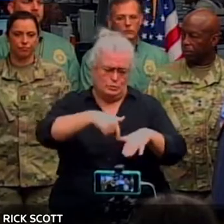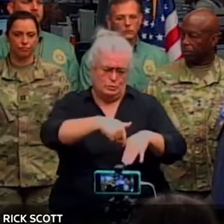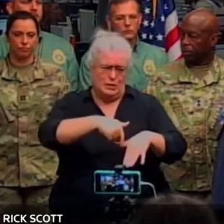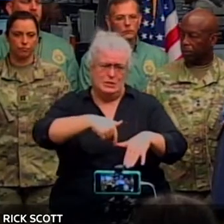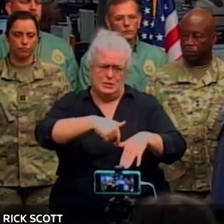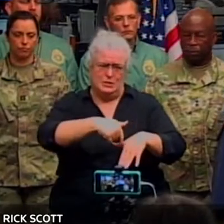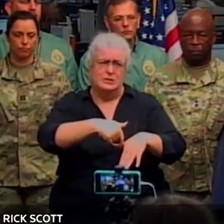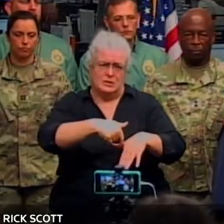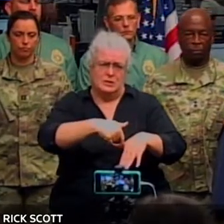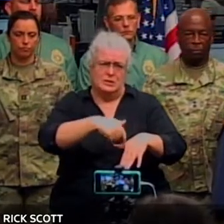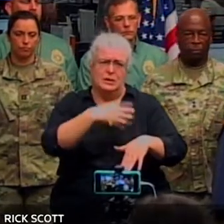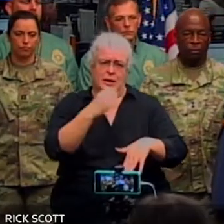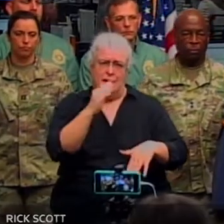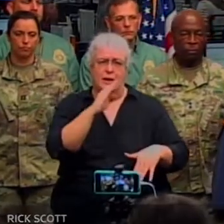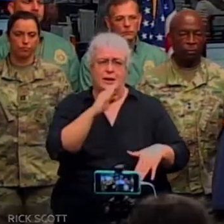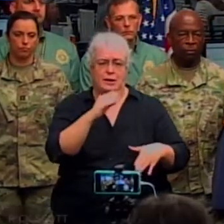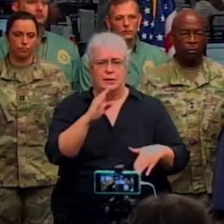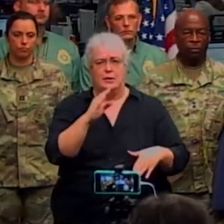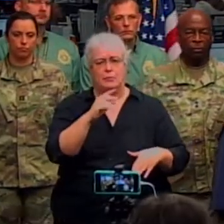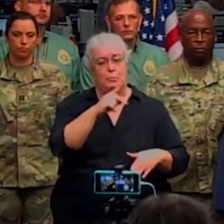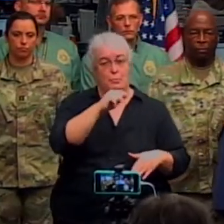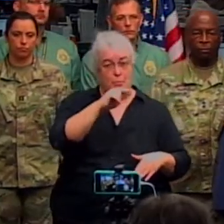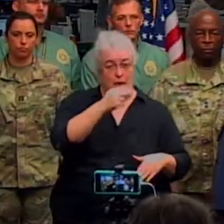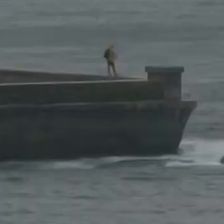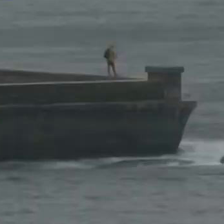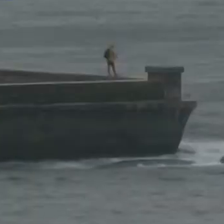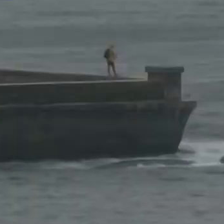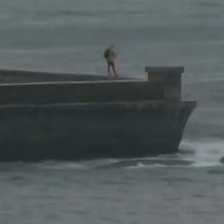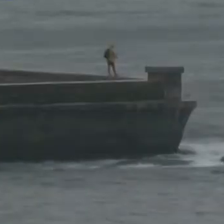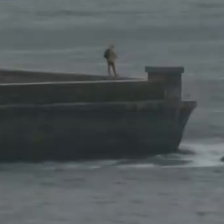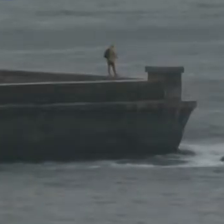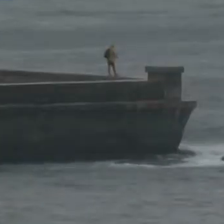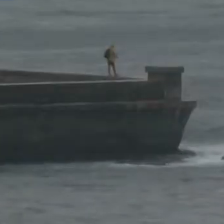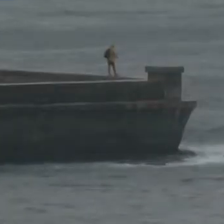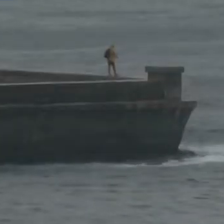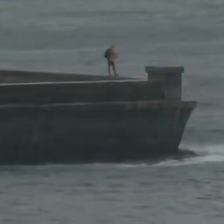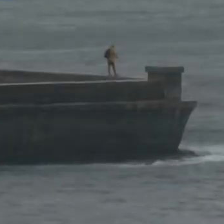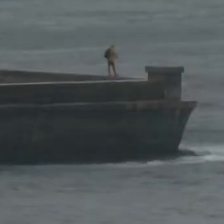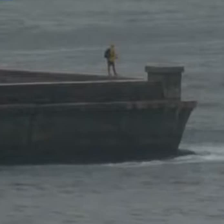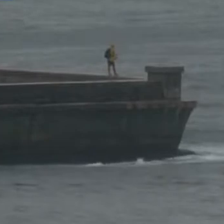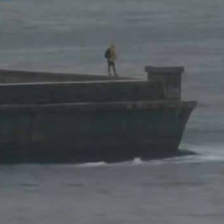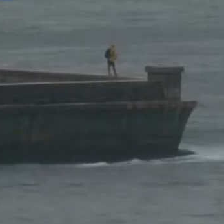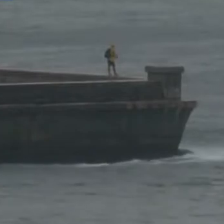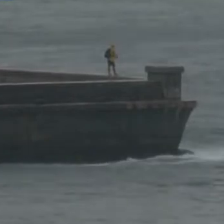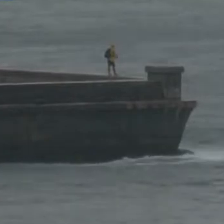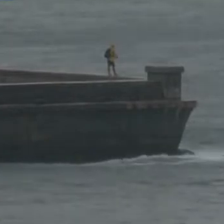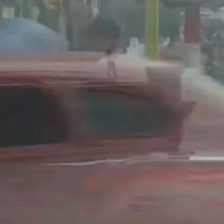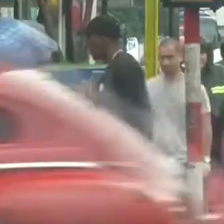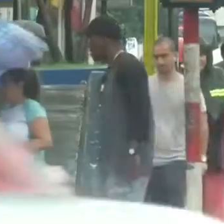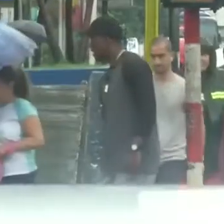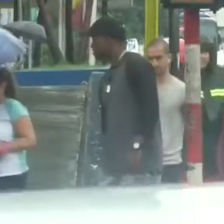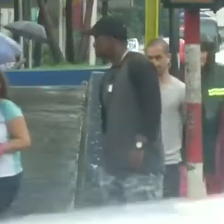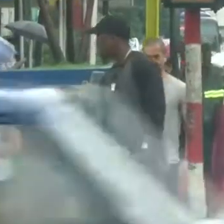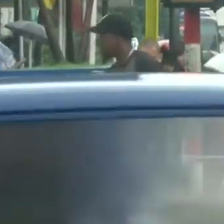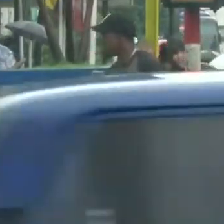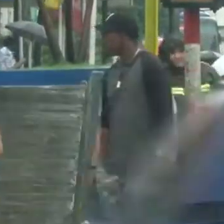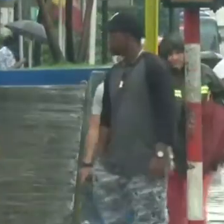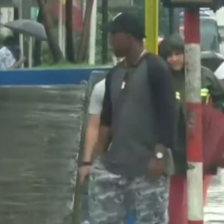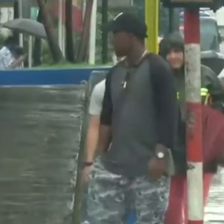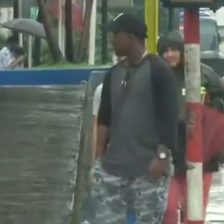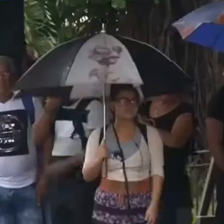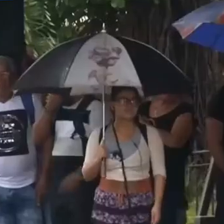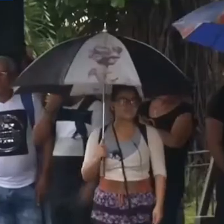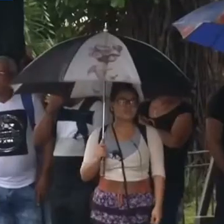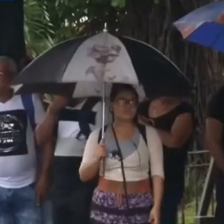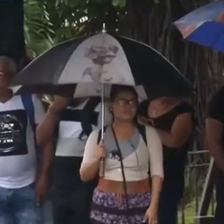and Big Bend, which means flooding will be a major issue. Michael gained Category 2 status Tuesday, but by Wednesday,